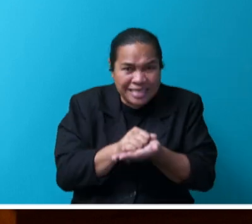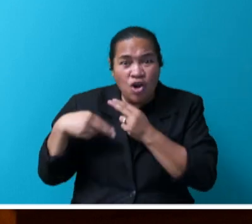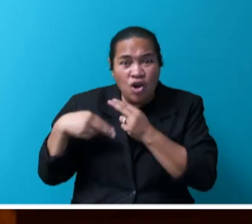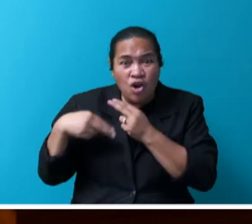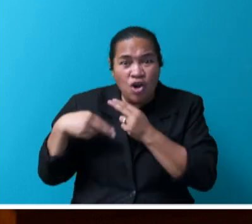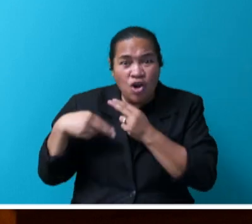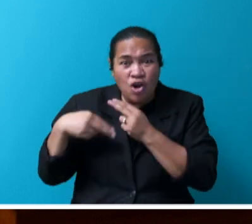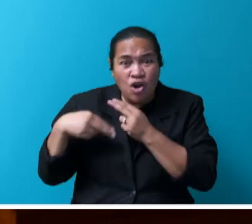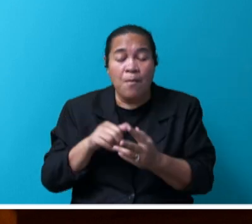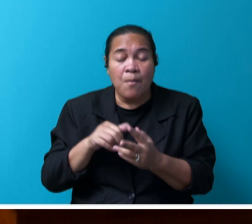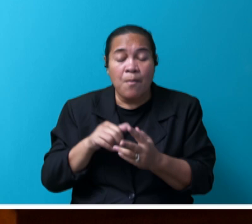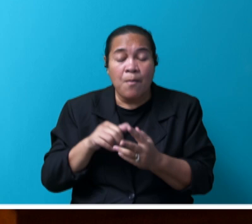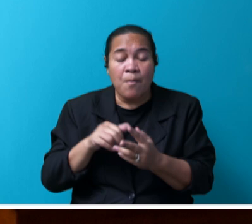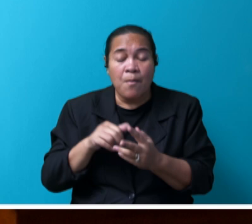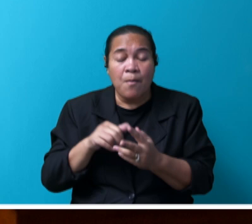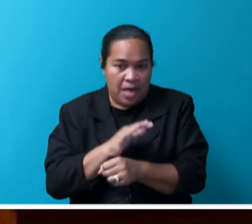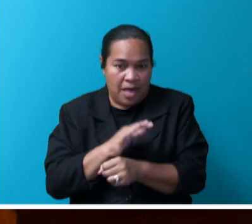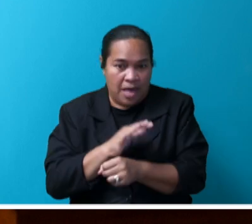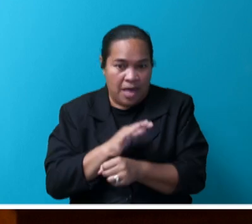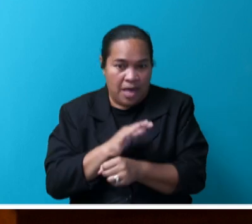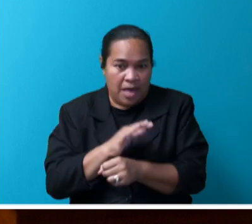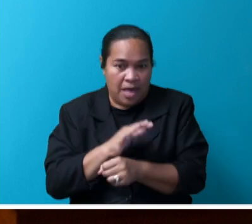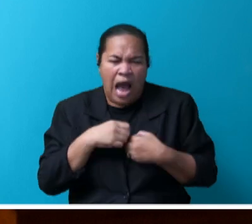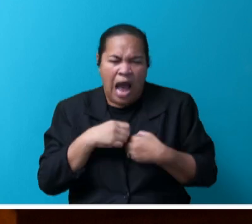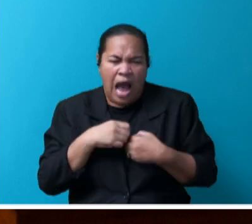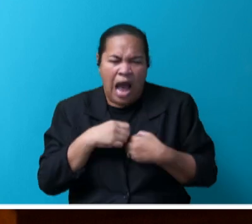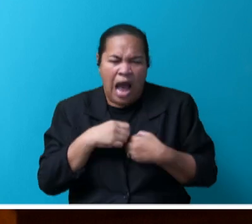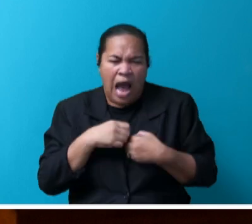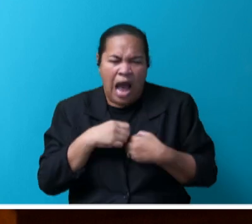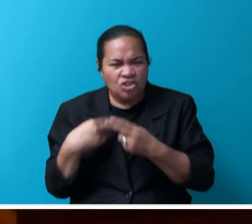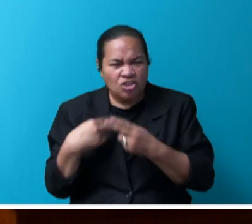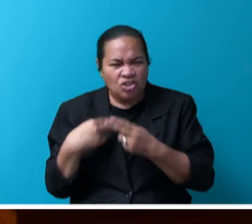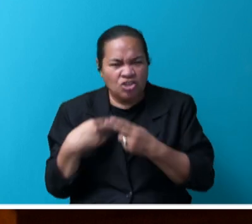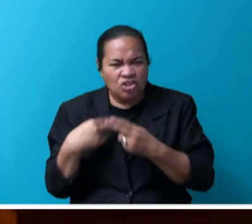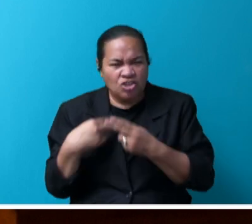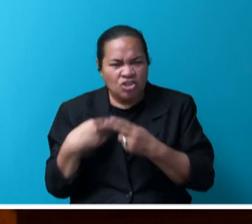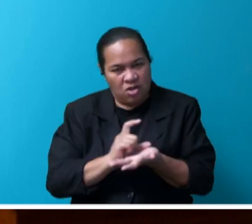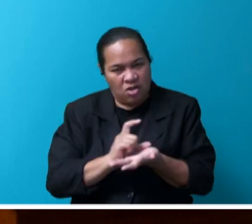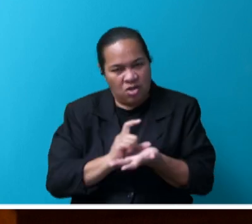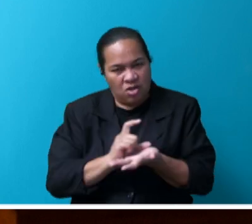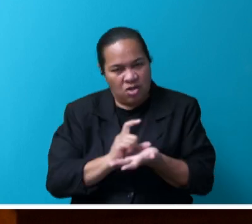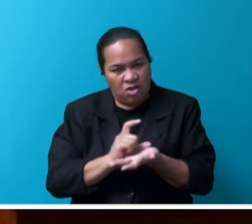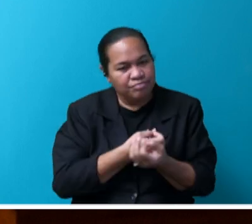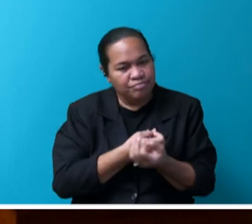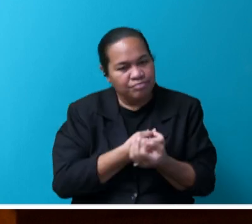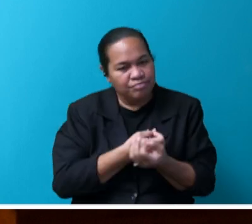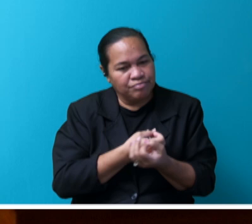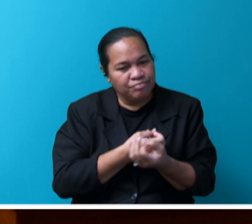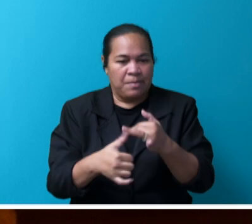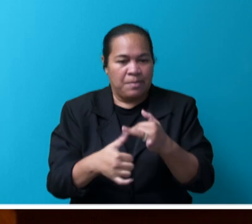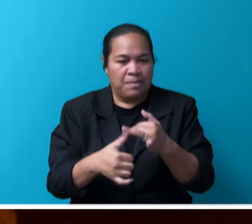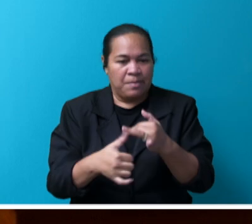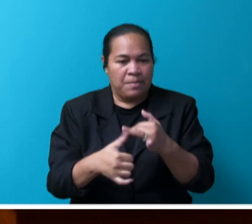education, and supporting good governance through robust government record keeping. Mr. Speaker,